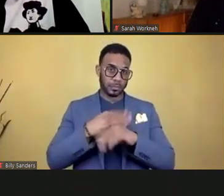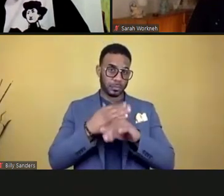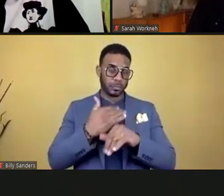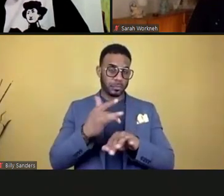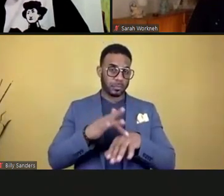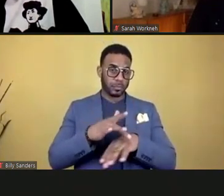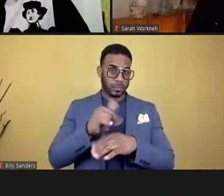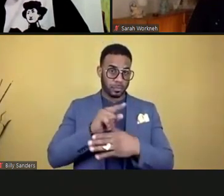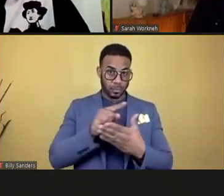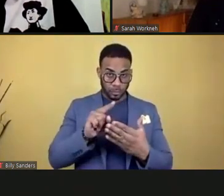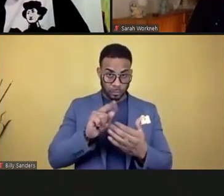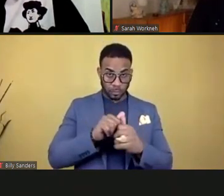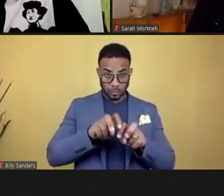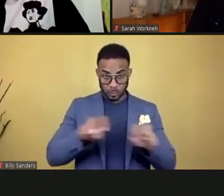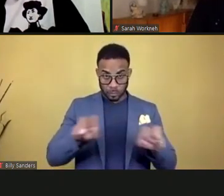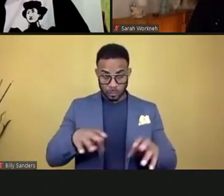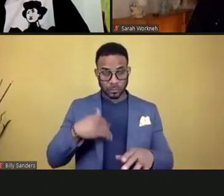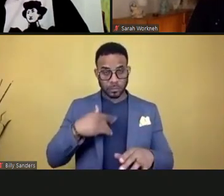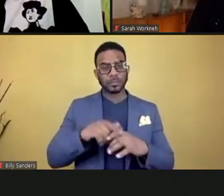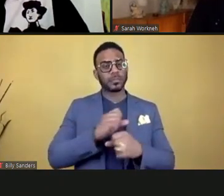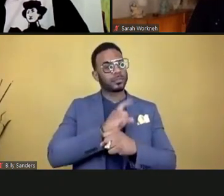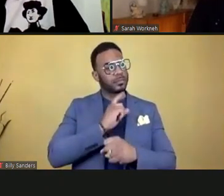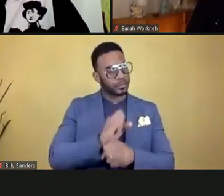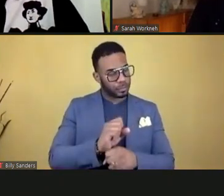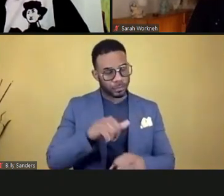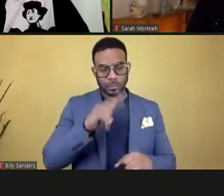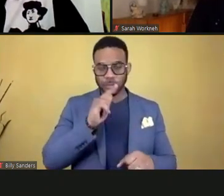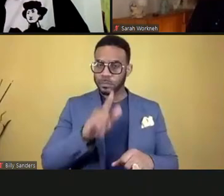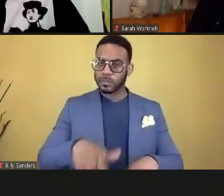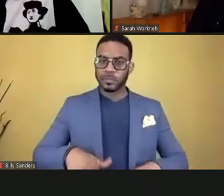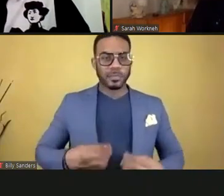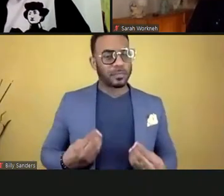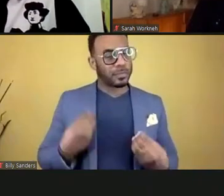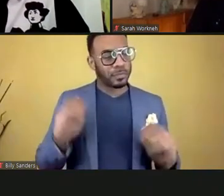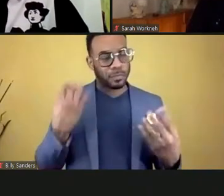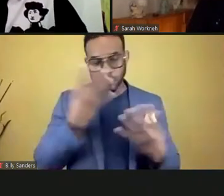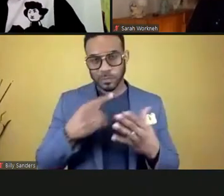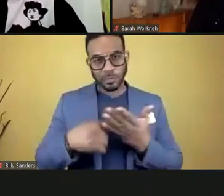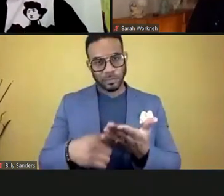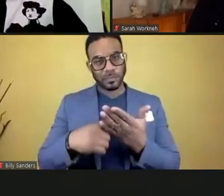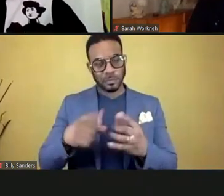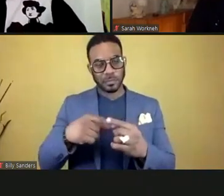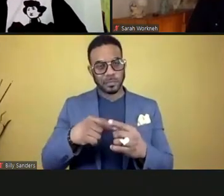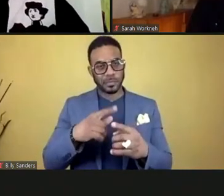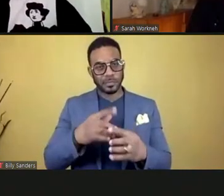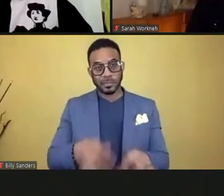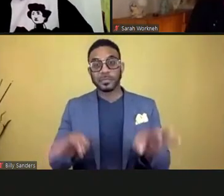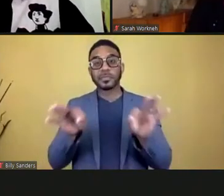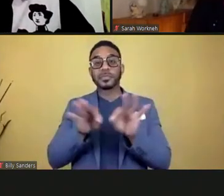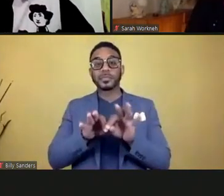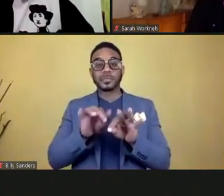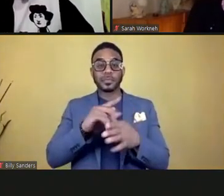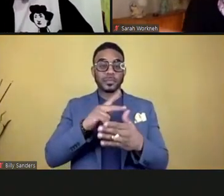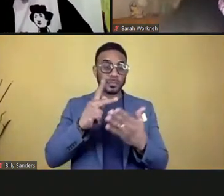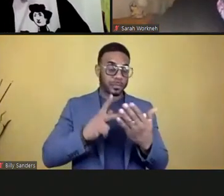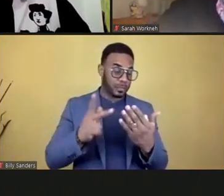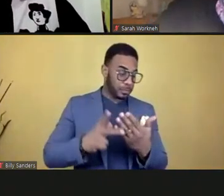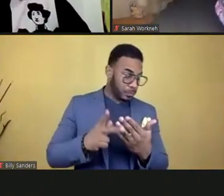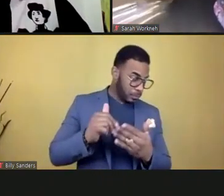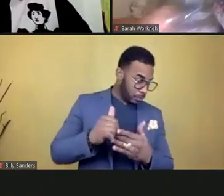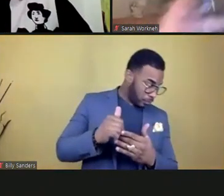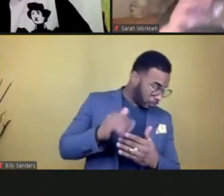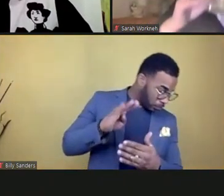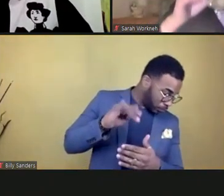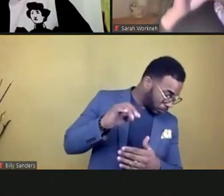earlier this week with the panelists, I can assure you that this will be a lively discussion about the significance of these programs in